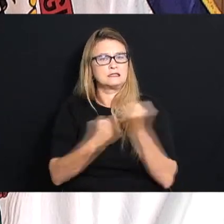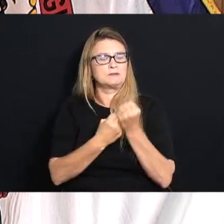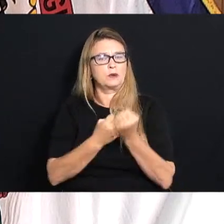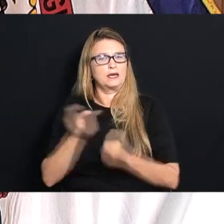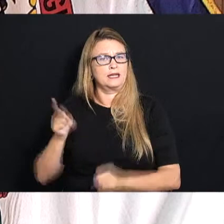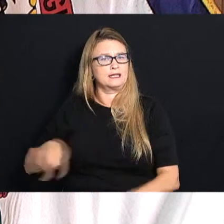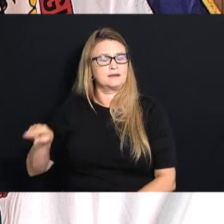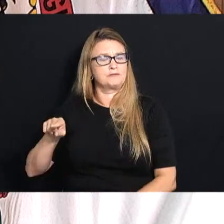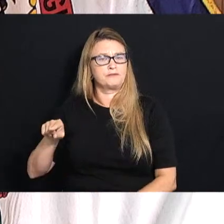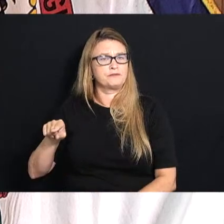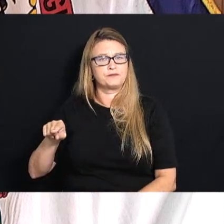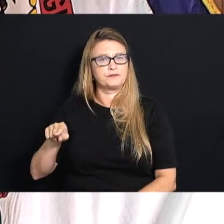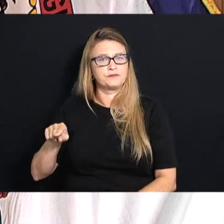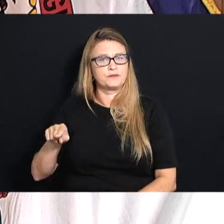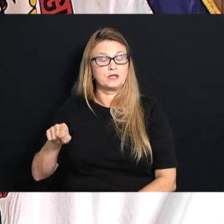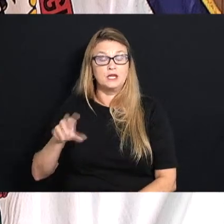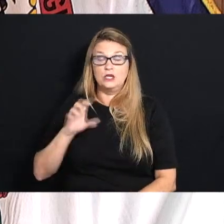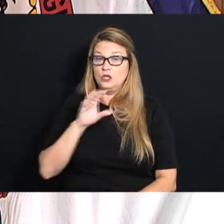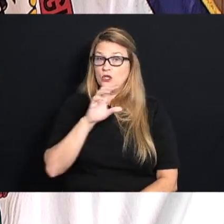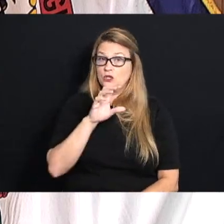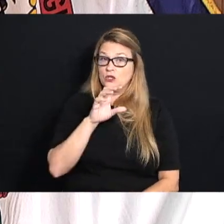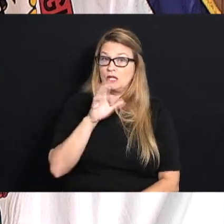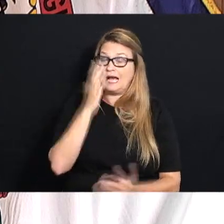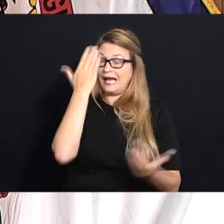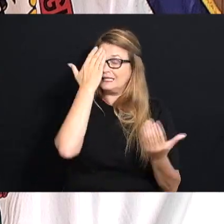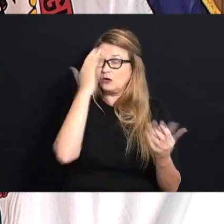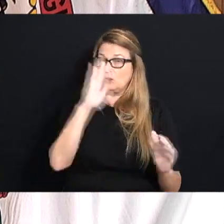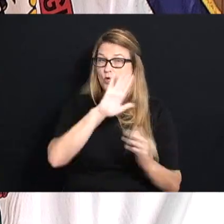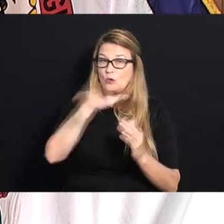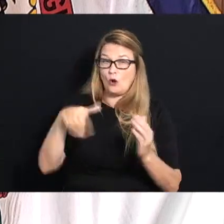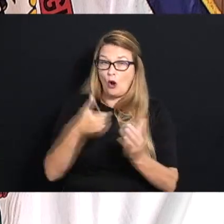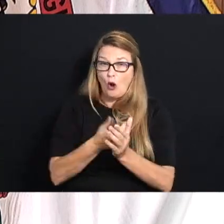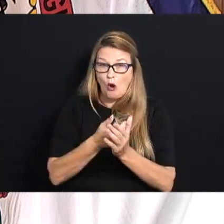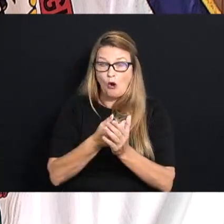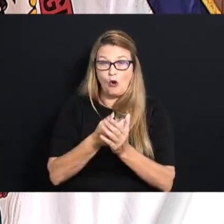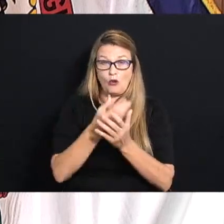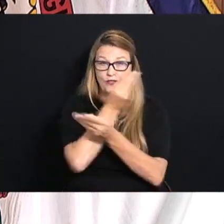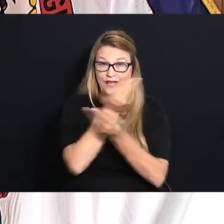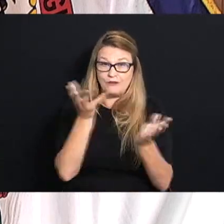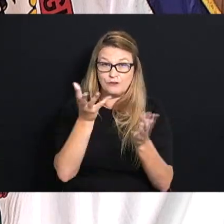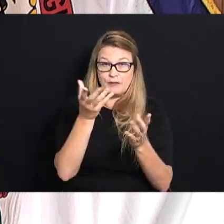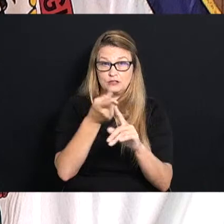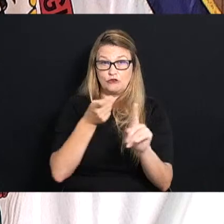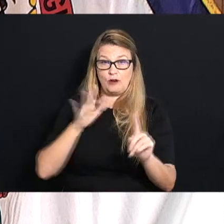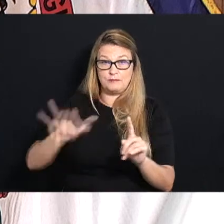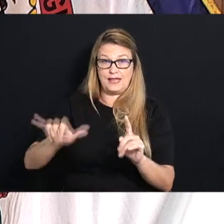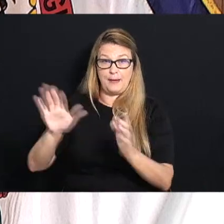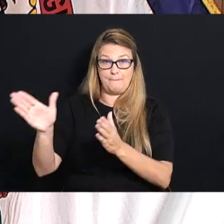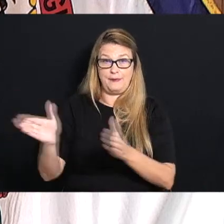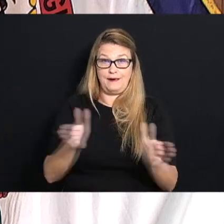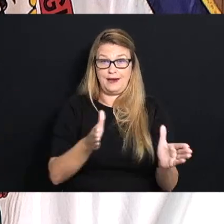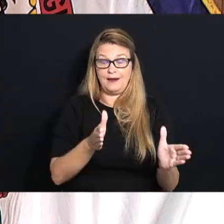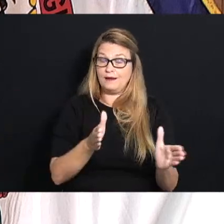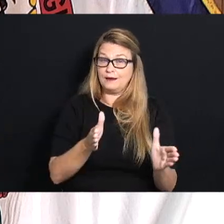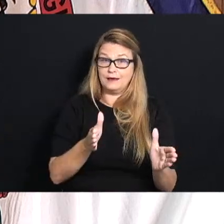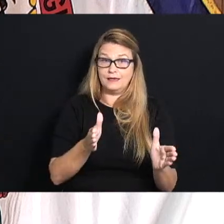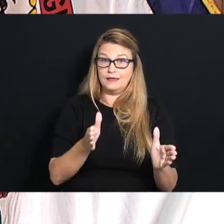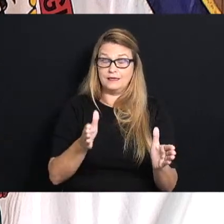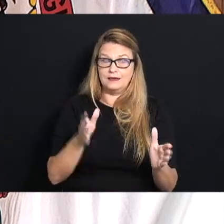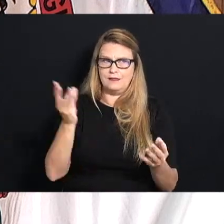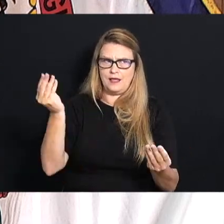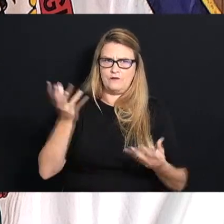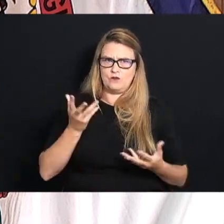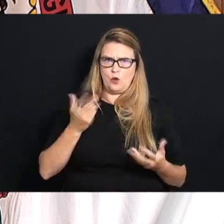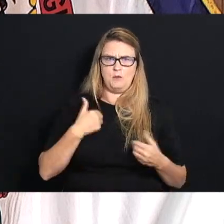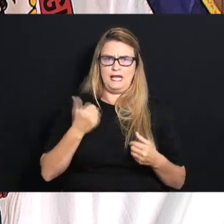Now, I don't know every single detail of the plan and everything. I've not been briefed on